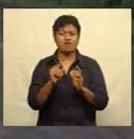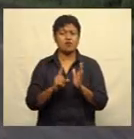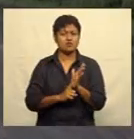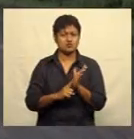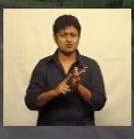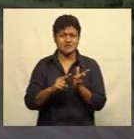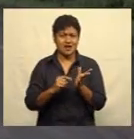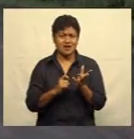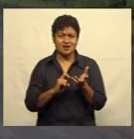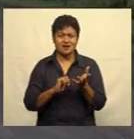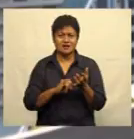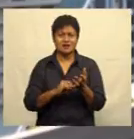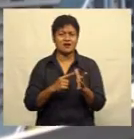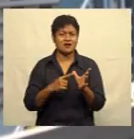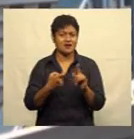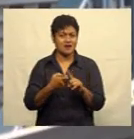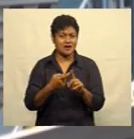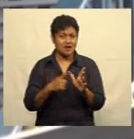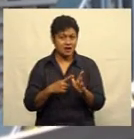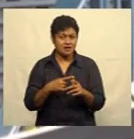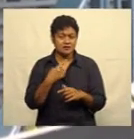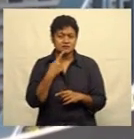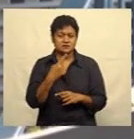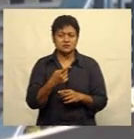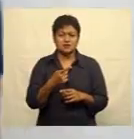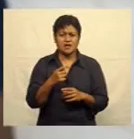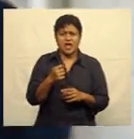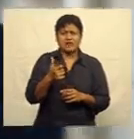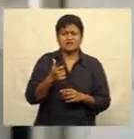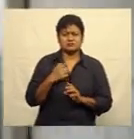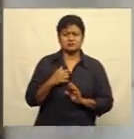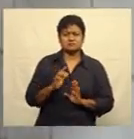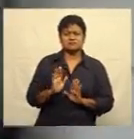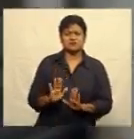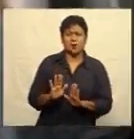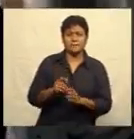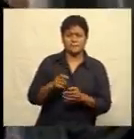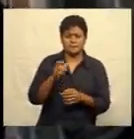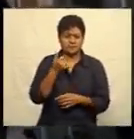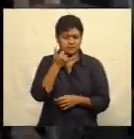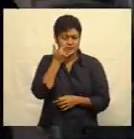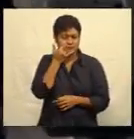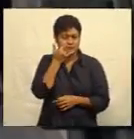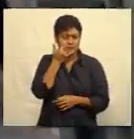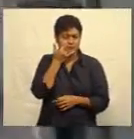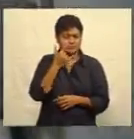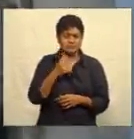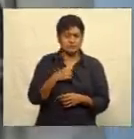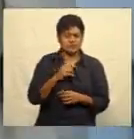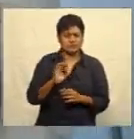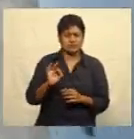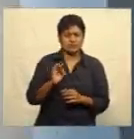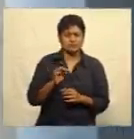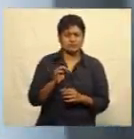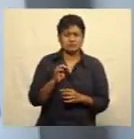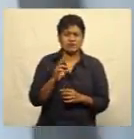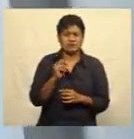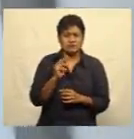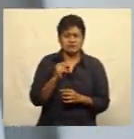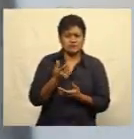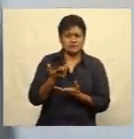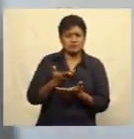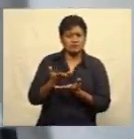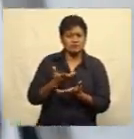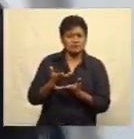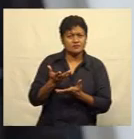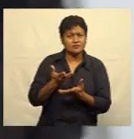murder. He said after a while he stopped answering Lusaka's calls as he felt incapable of having a sensible conversation with